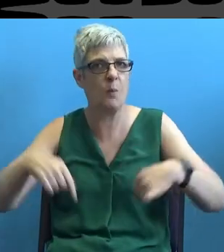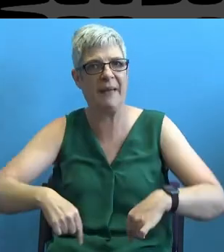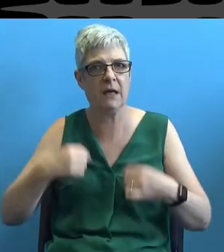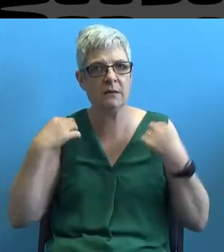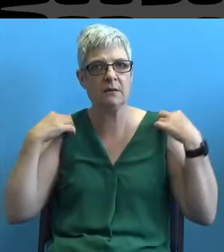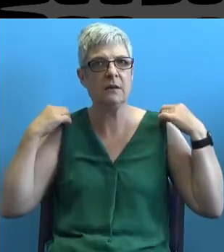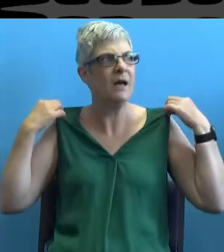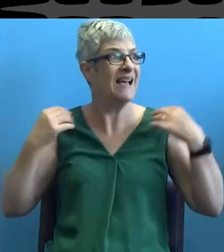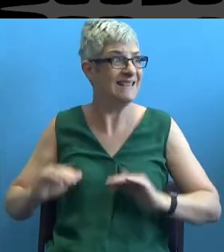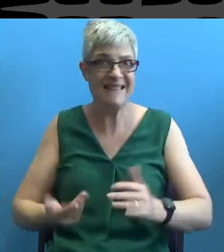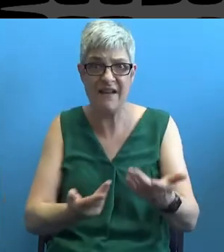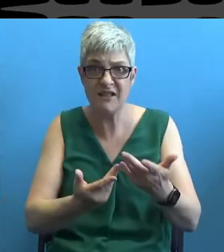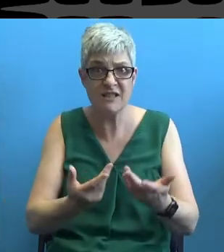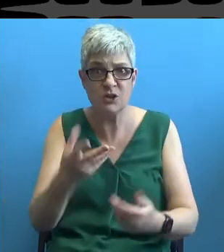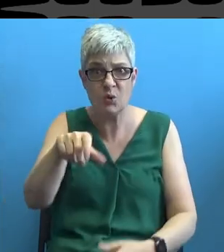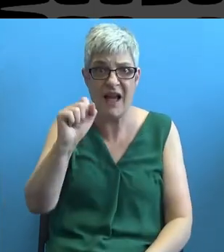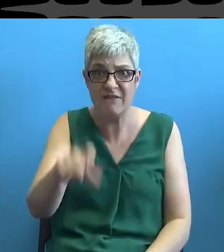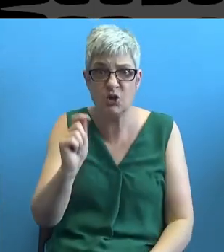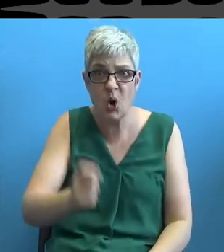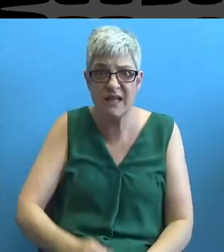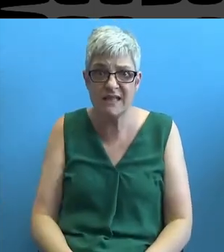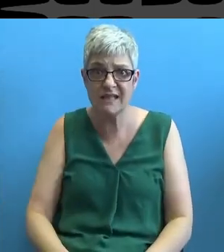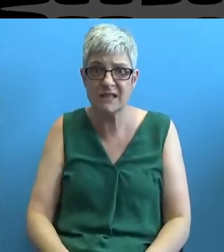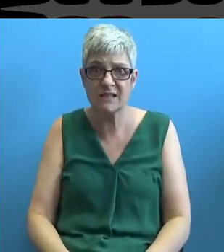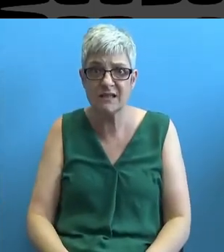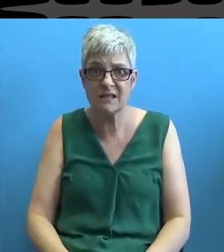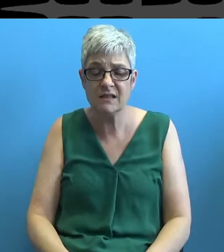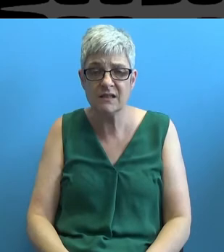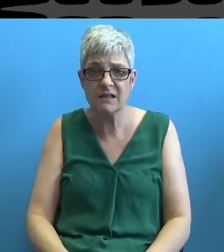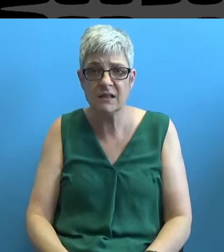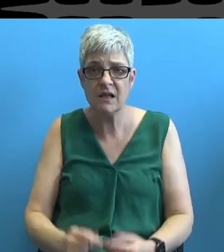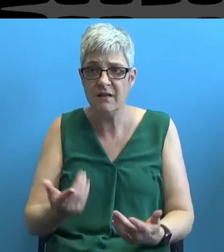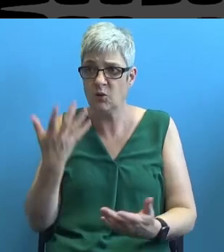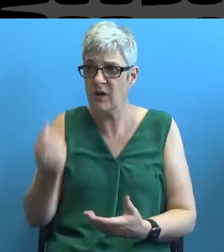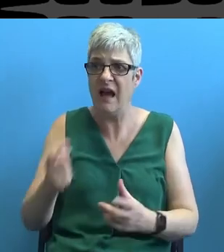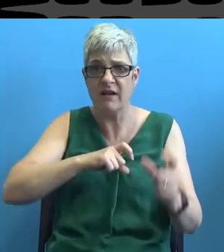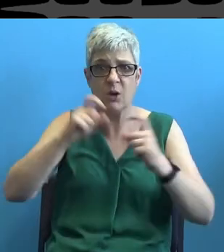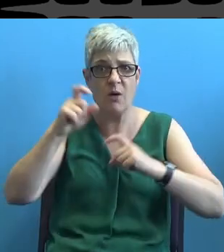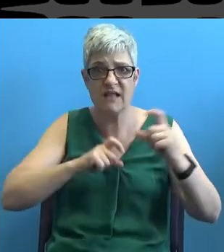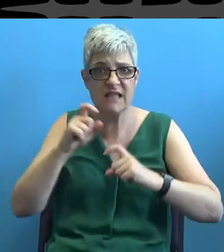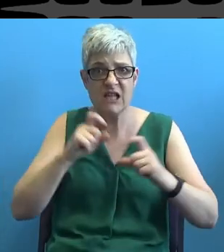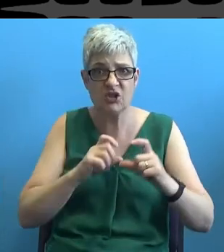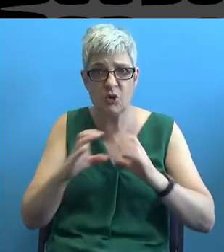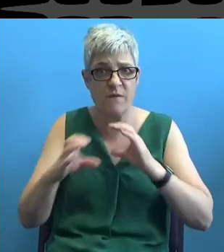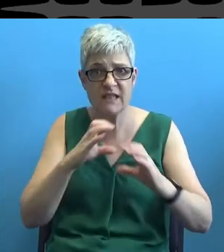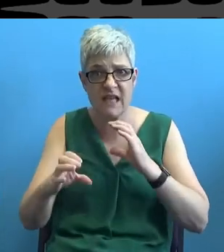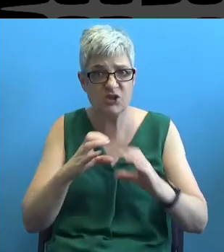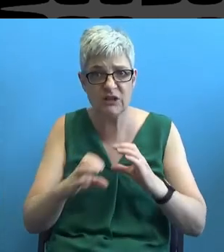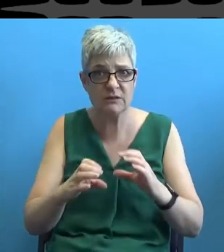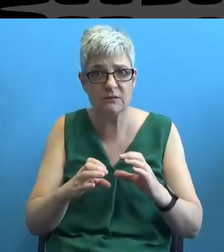around. Servants don't have that kind of conversation.